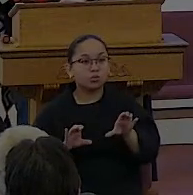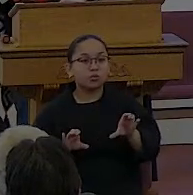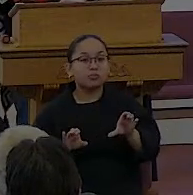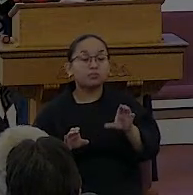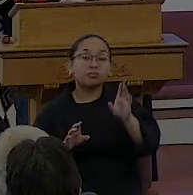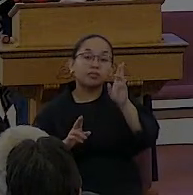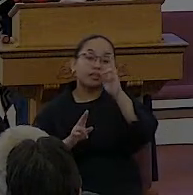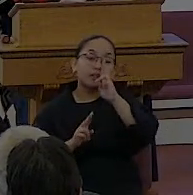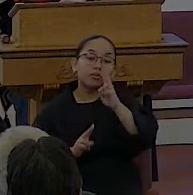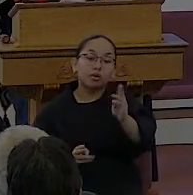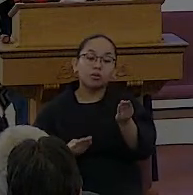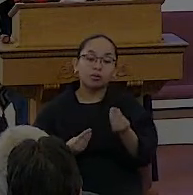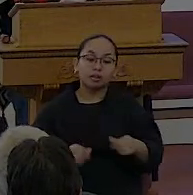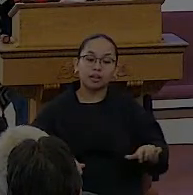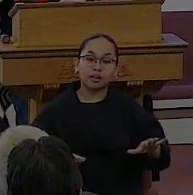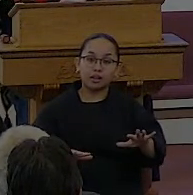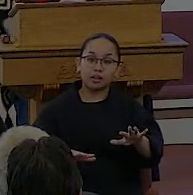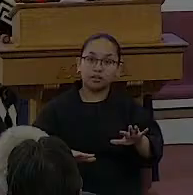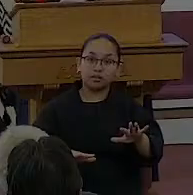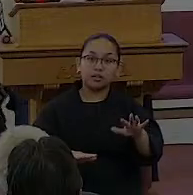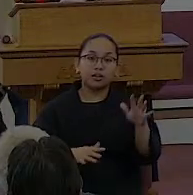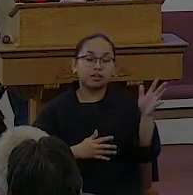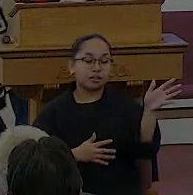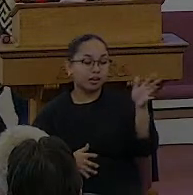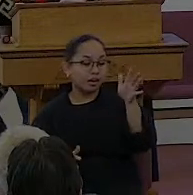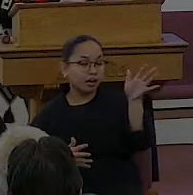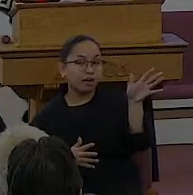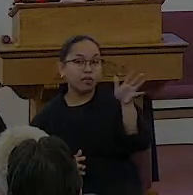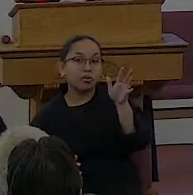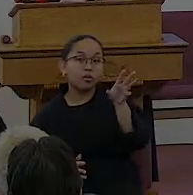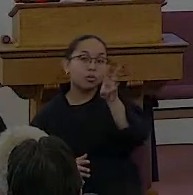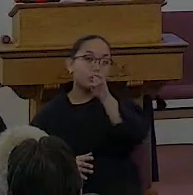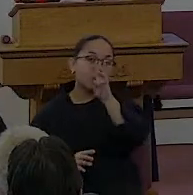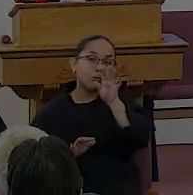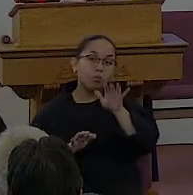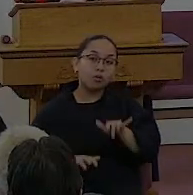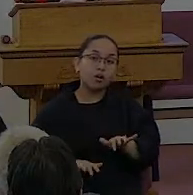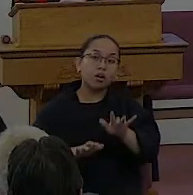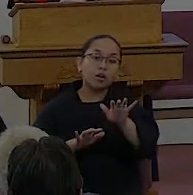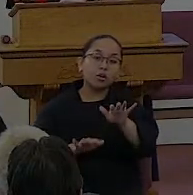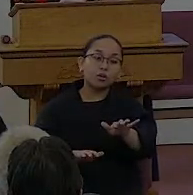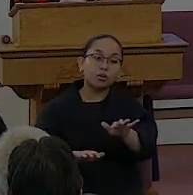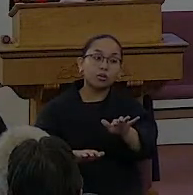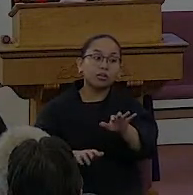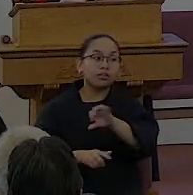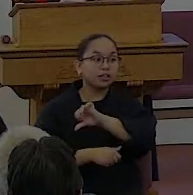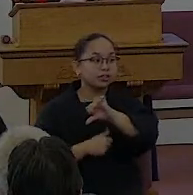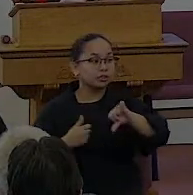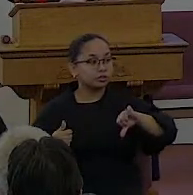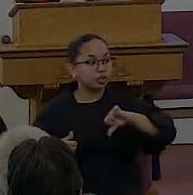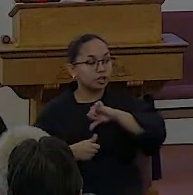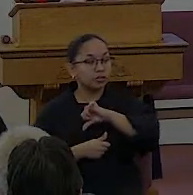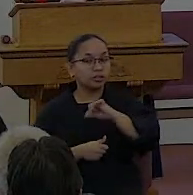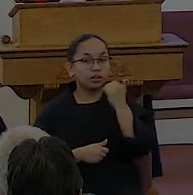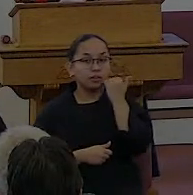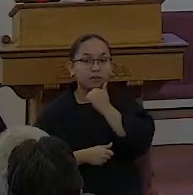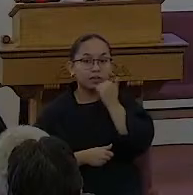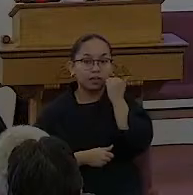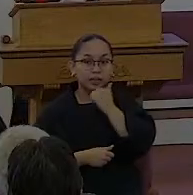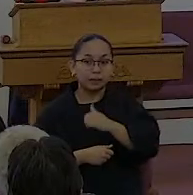the land, the air, the water, and each other every